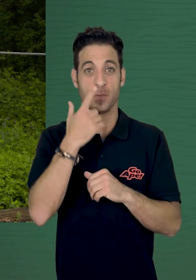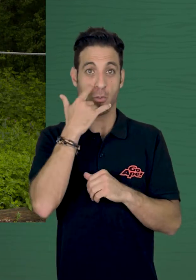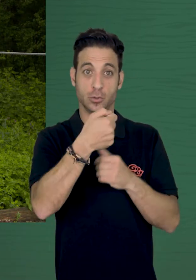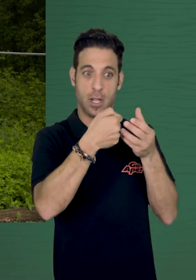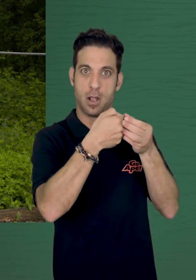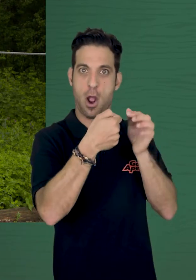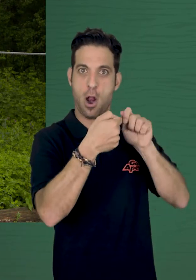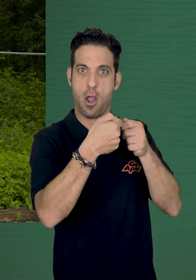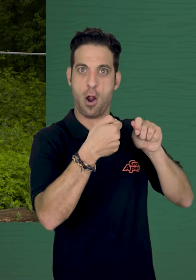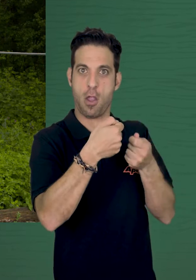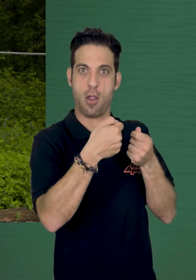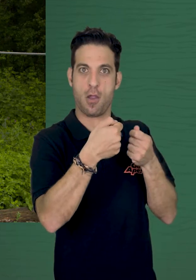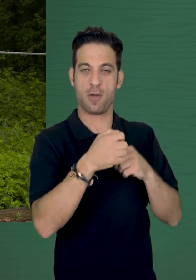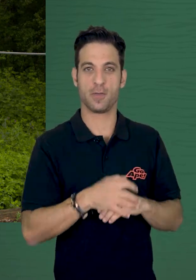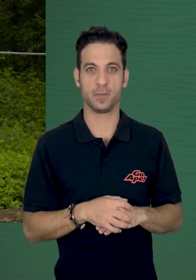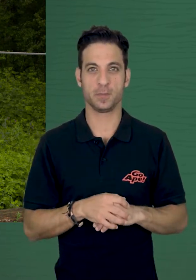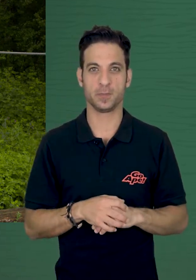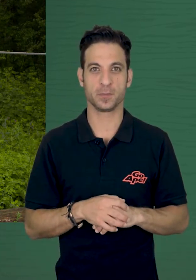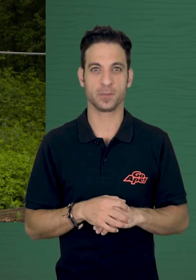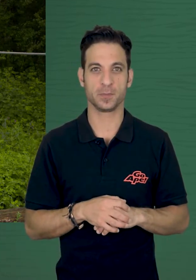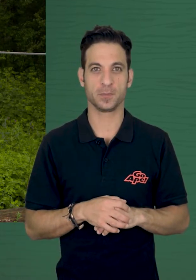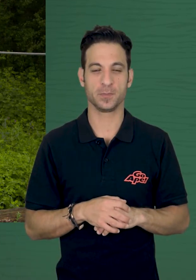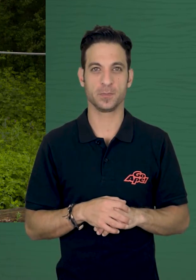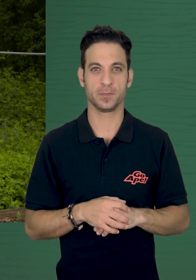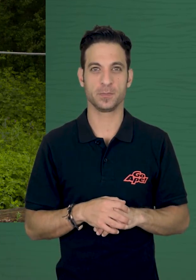check the gates are closed.